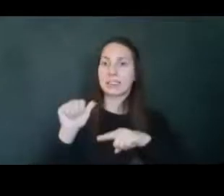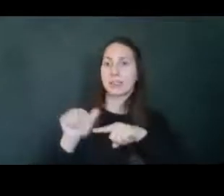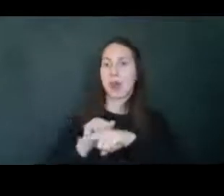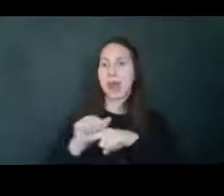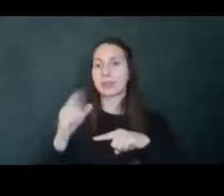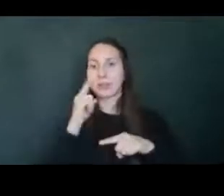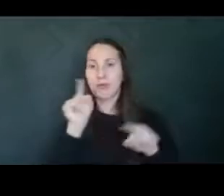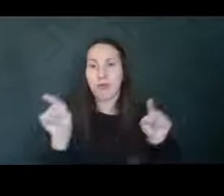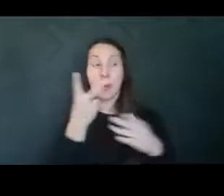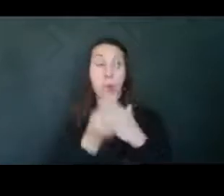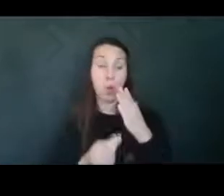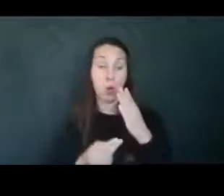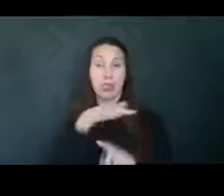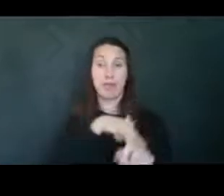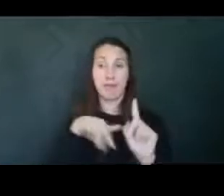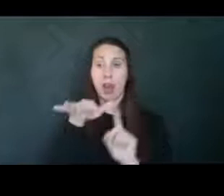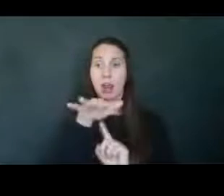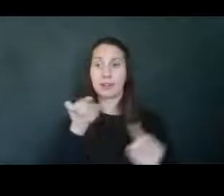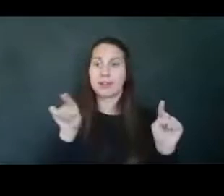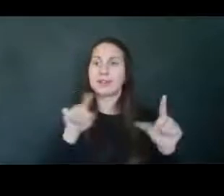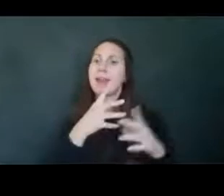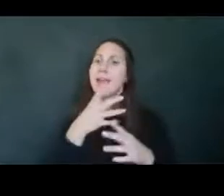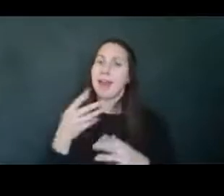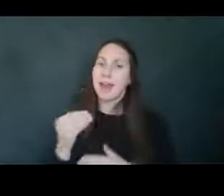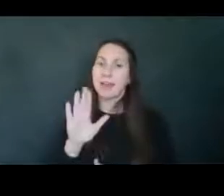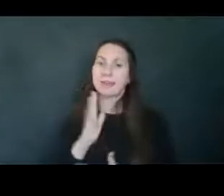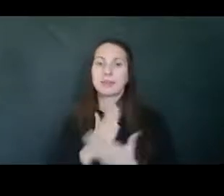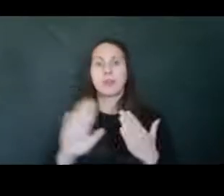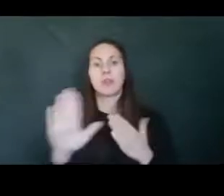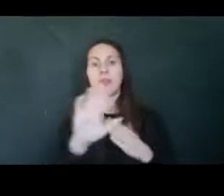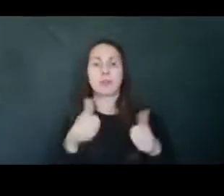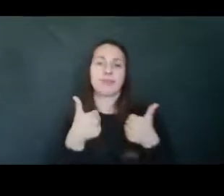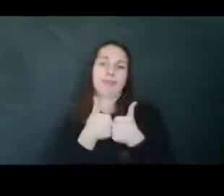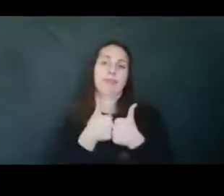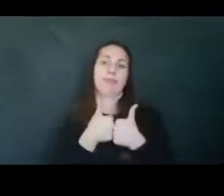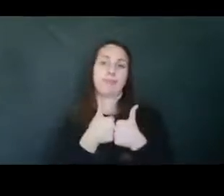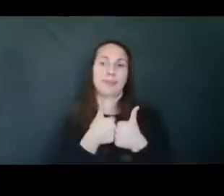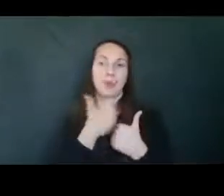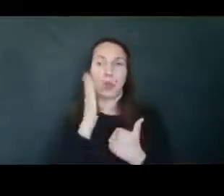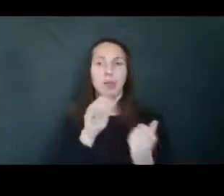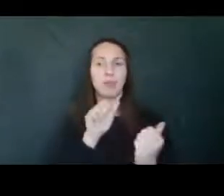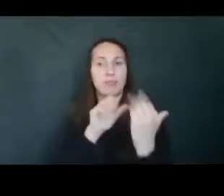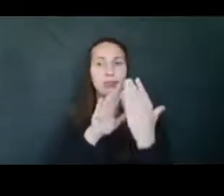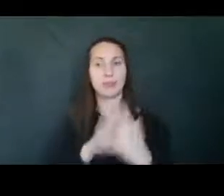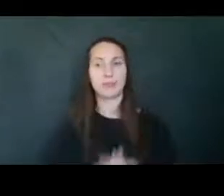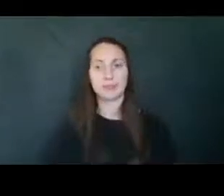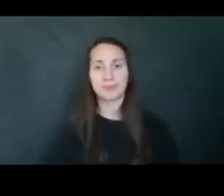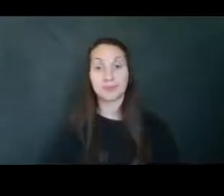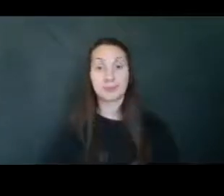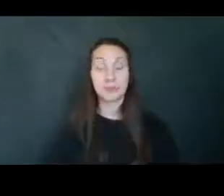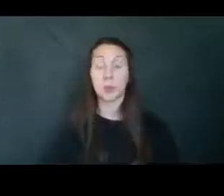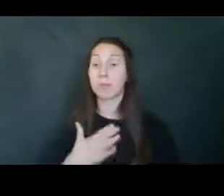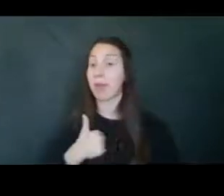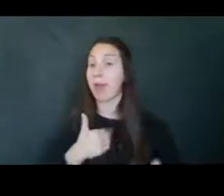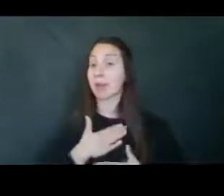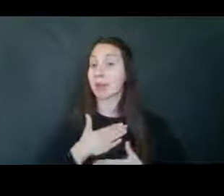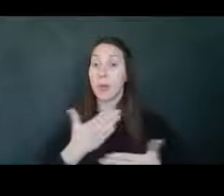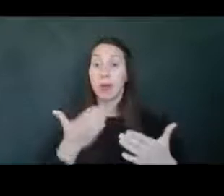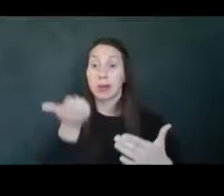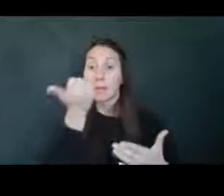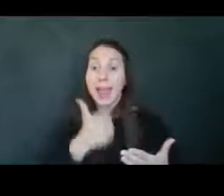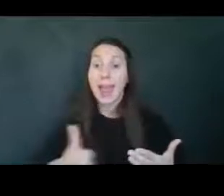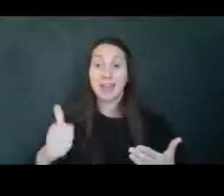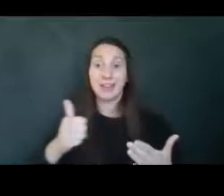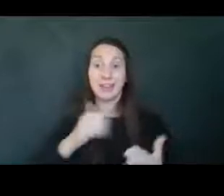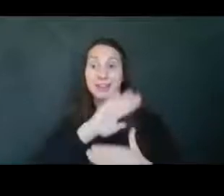and some of the challenges and differences that are significant. And I really welcome any and all questions, almost all questions, at the